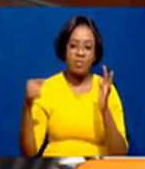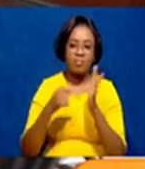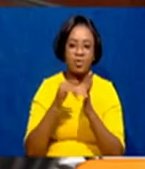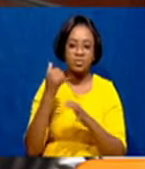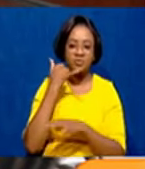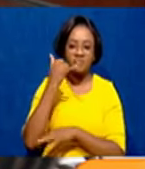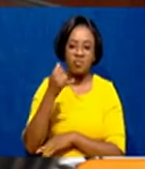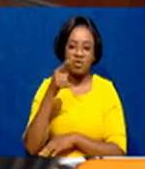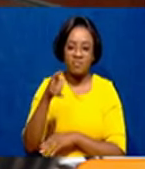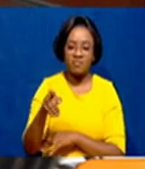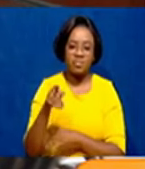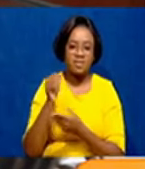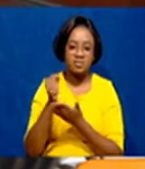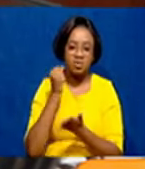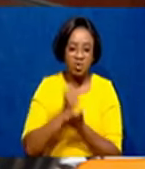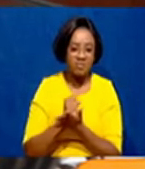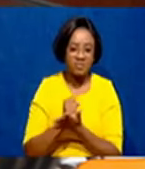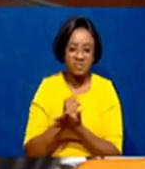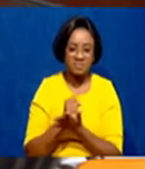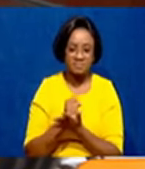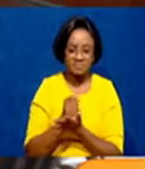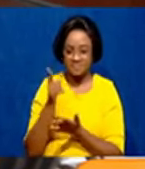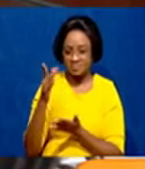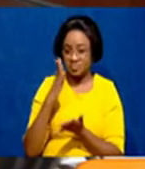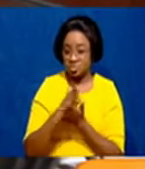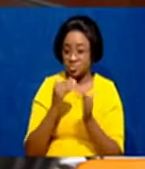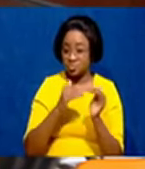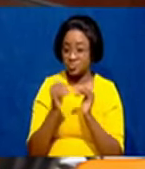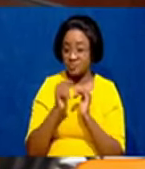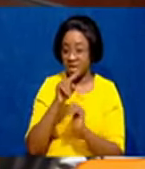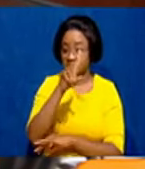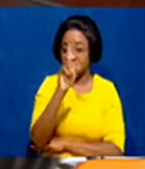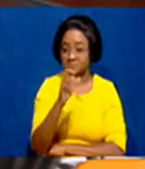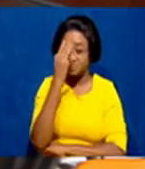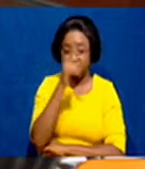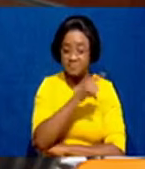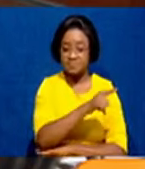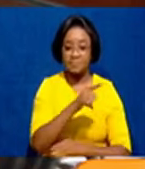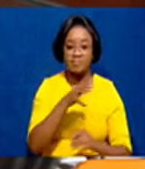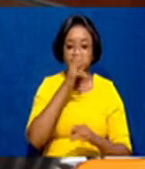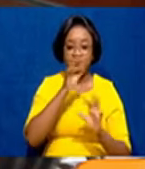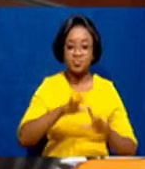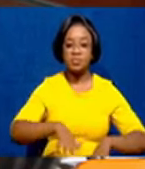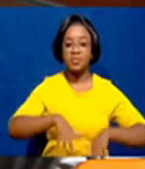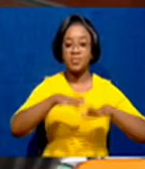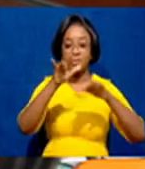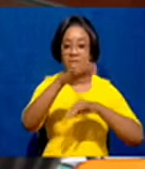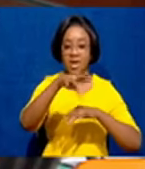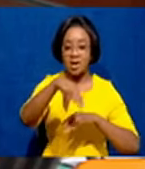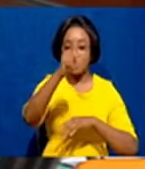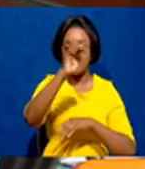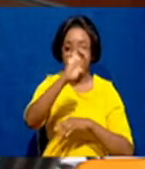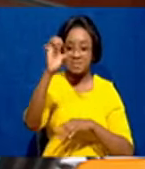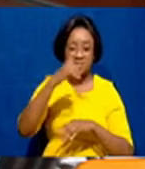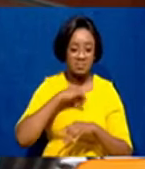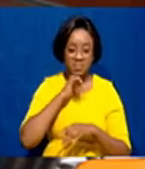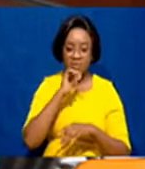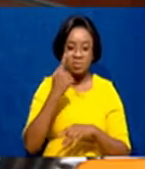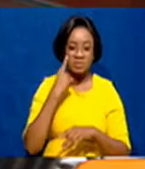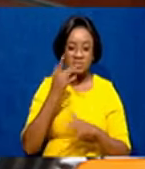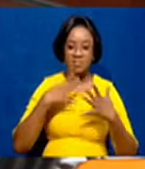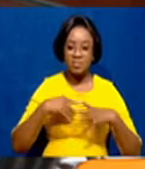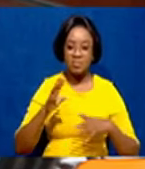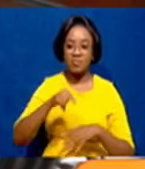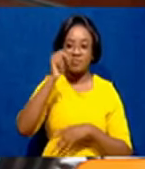in this particular office. Is it really fair, Waziri? Because when there are floods in Northeastern, I don't see the people from